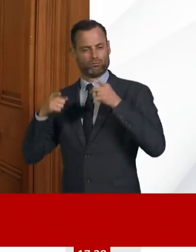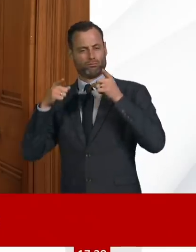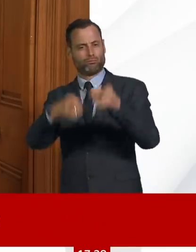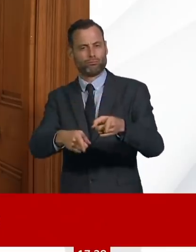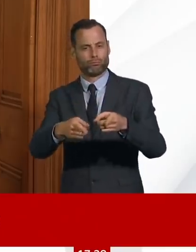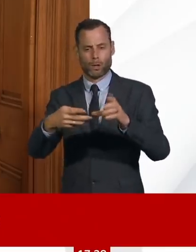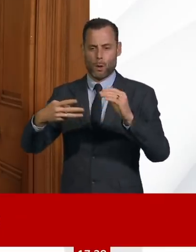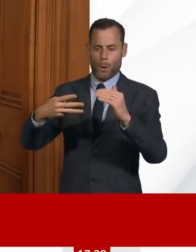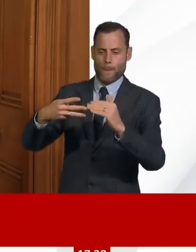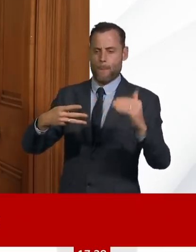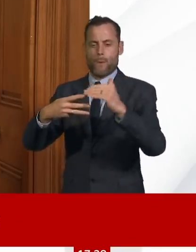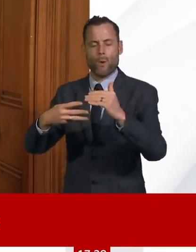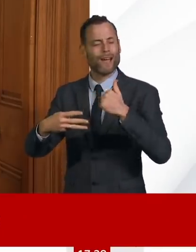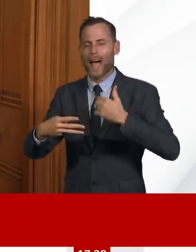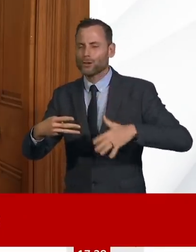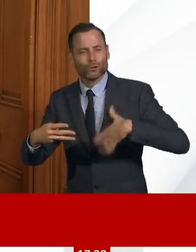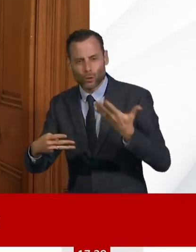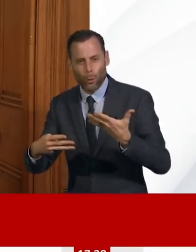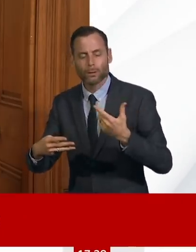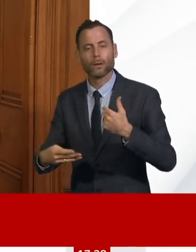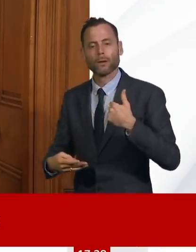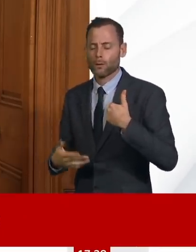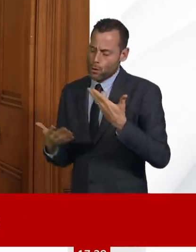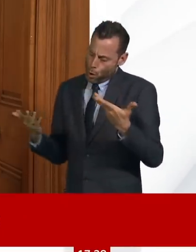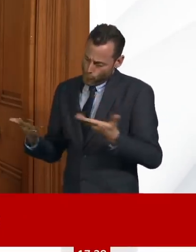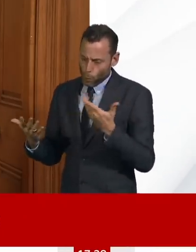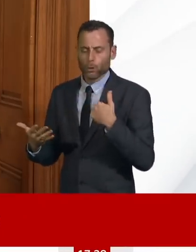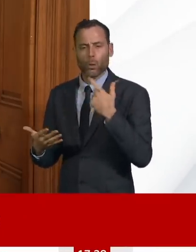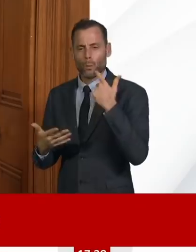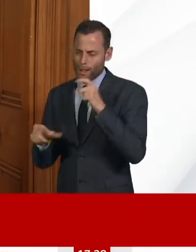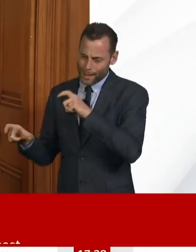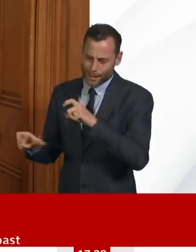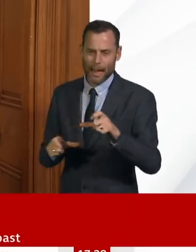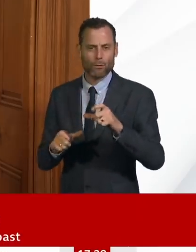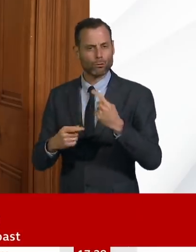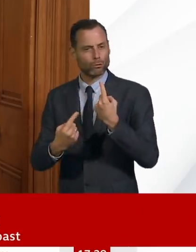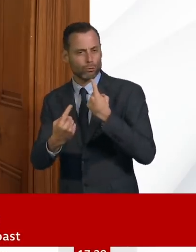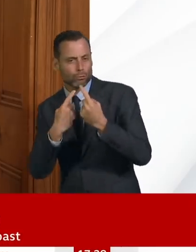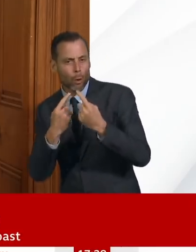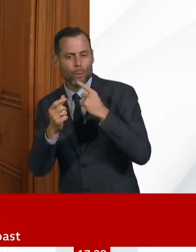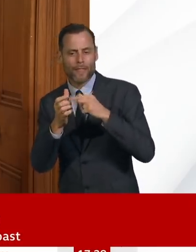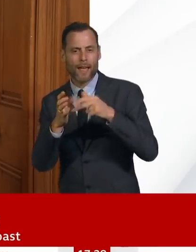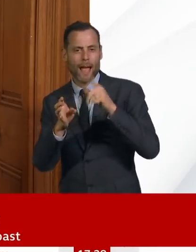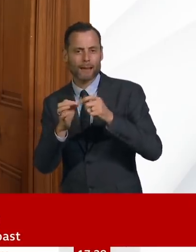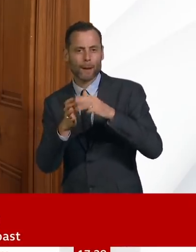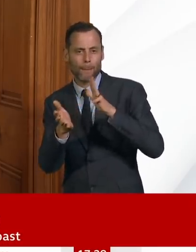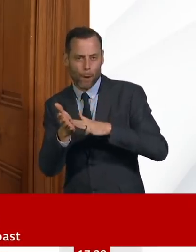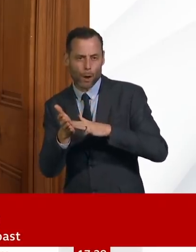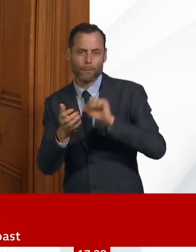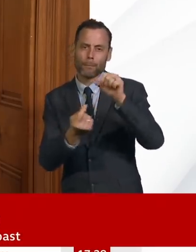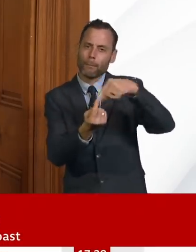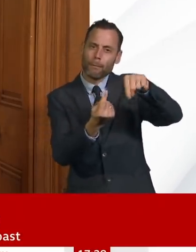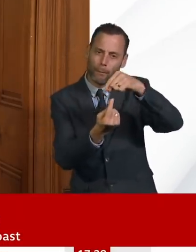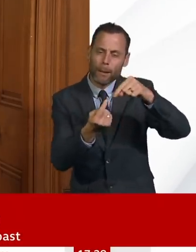to. Obviously, we're going to keep talking to Andy Burnham and his teams. But I'm grateful to them. I'm grateful